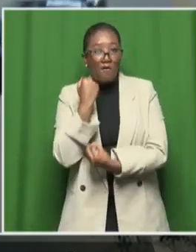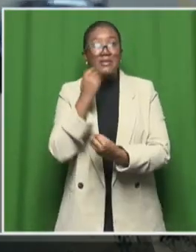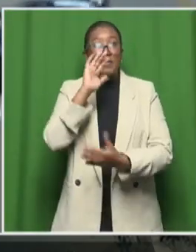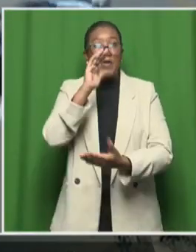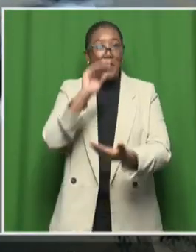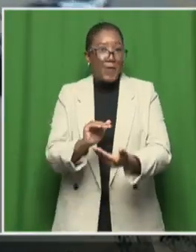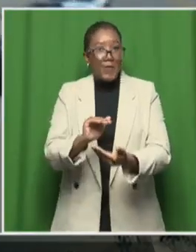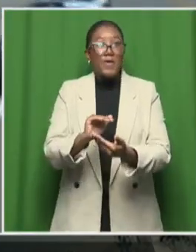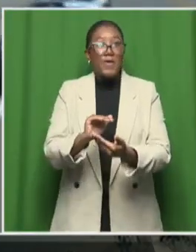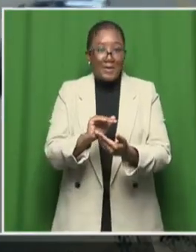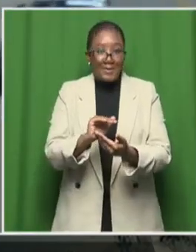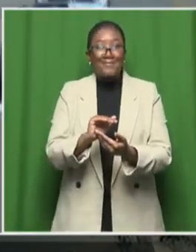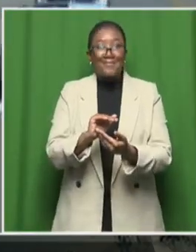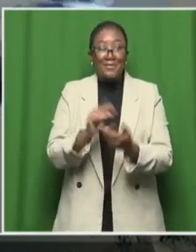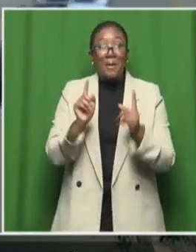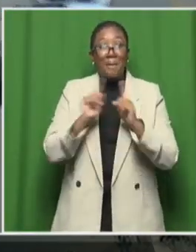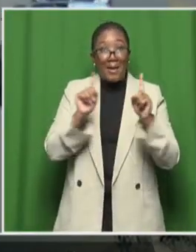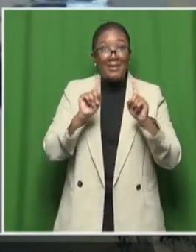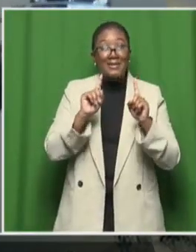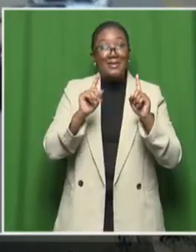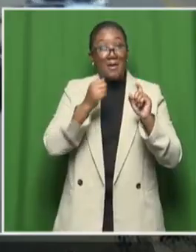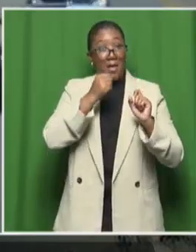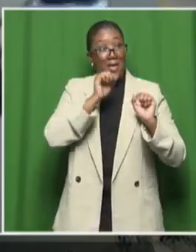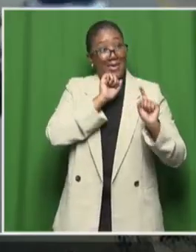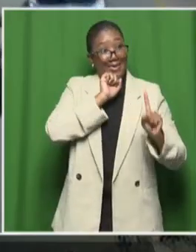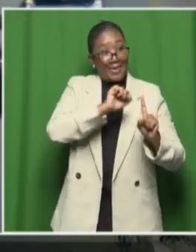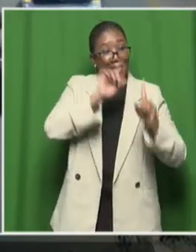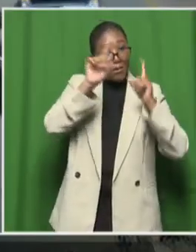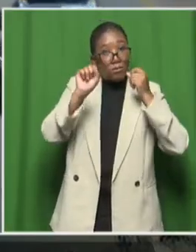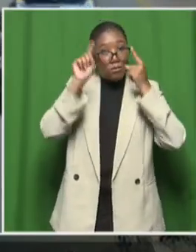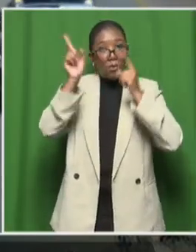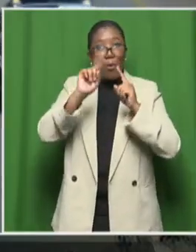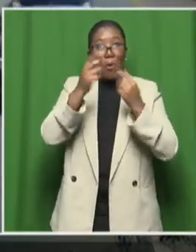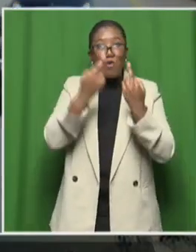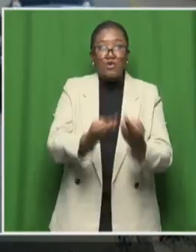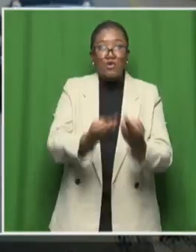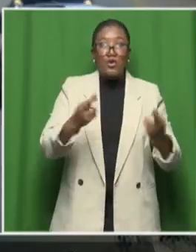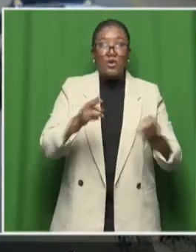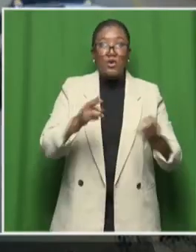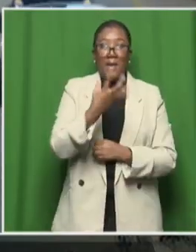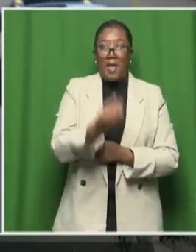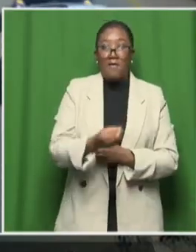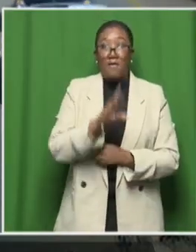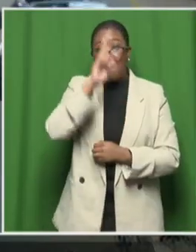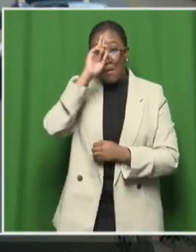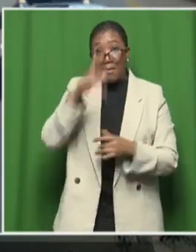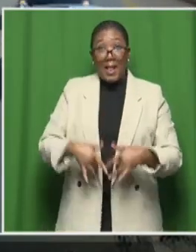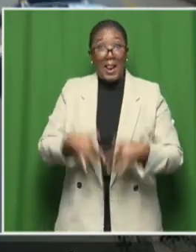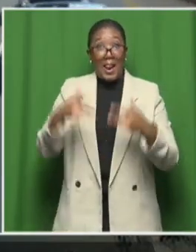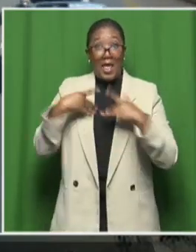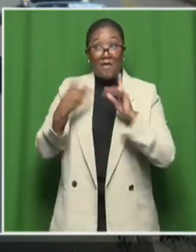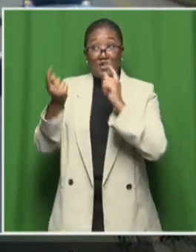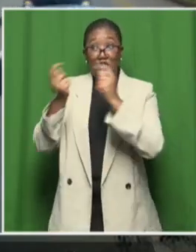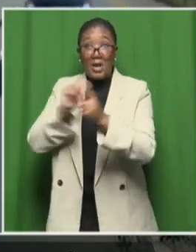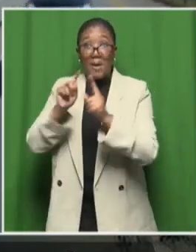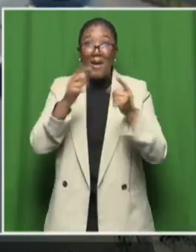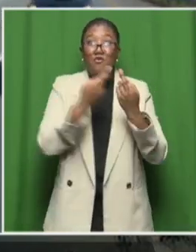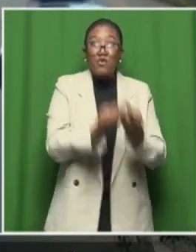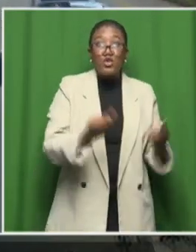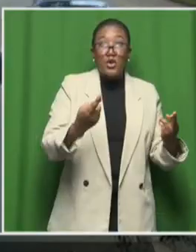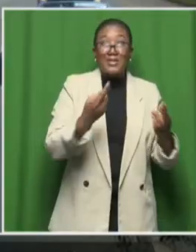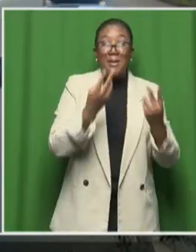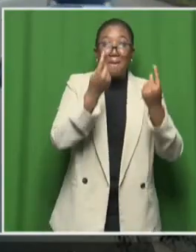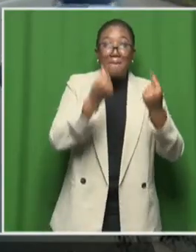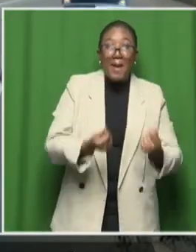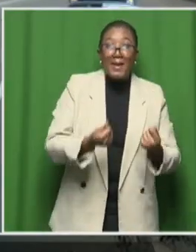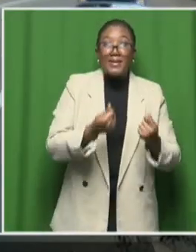for them, the intention was, let's have resources. Yes. Because you can't change the lives of the people if you don't have resources. True. And